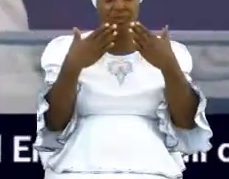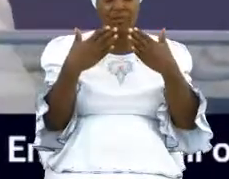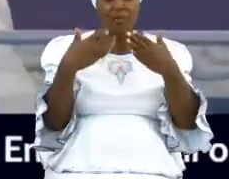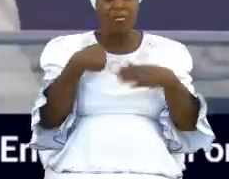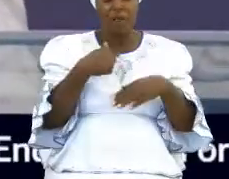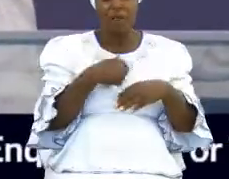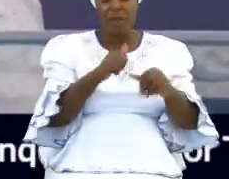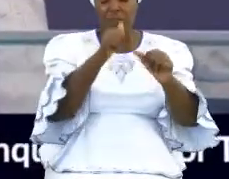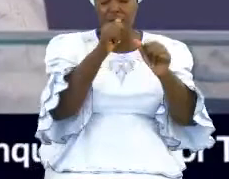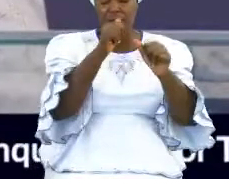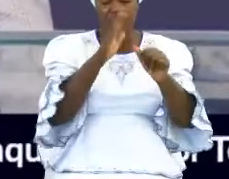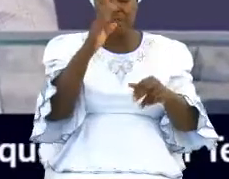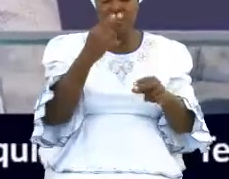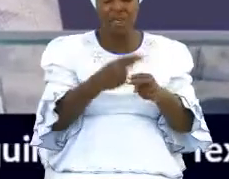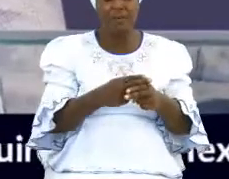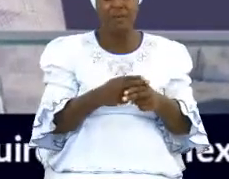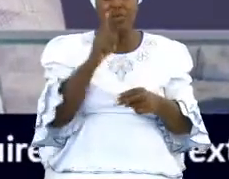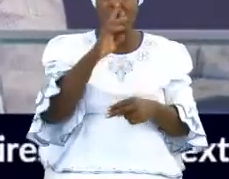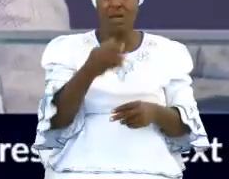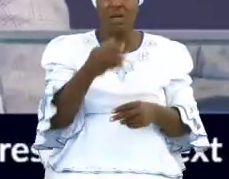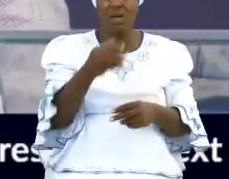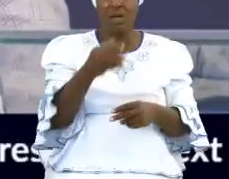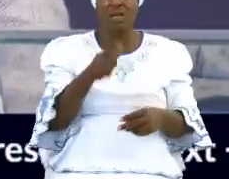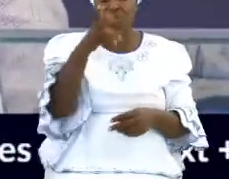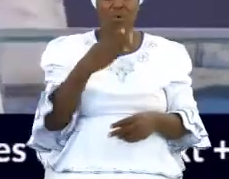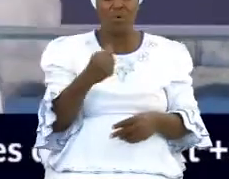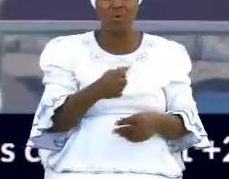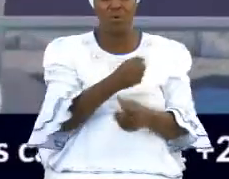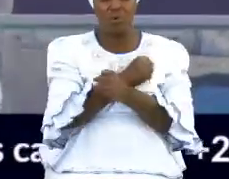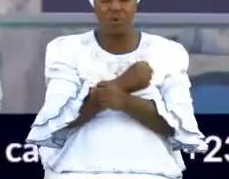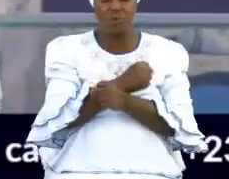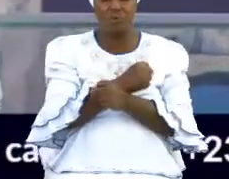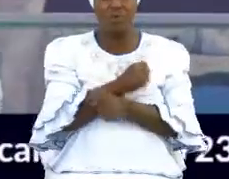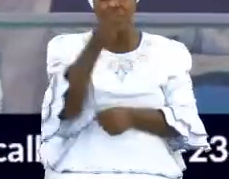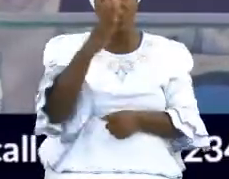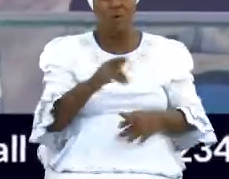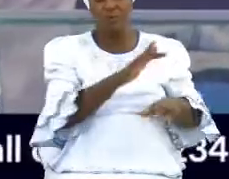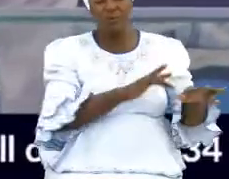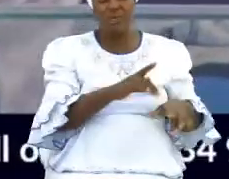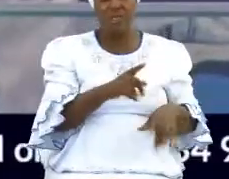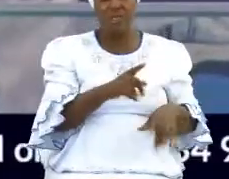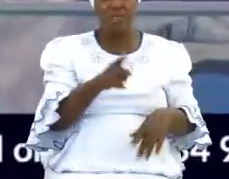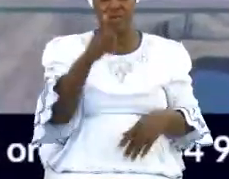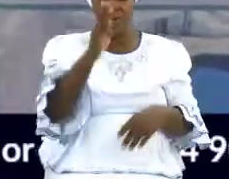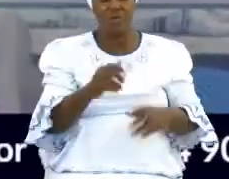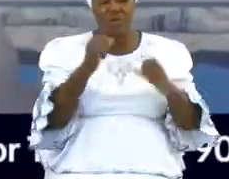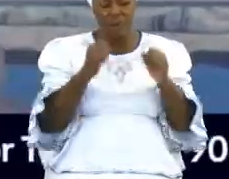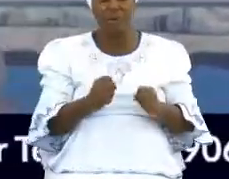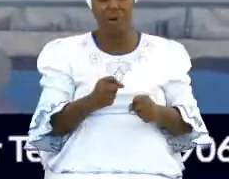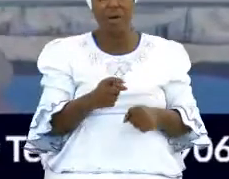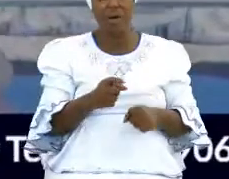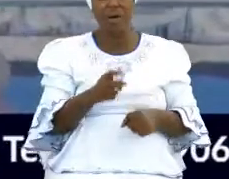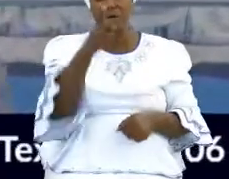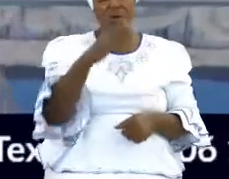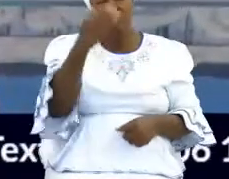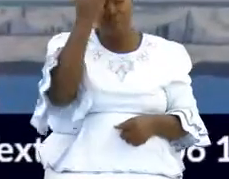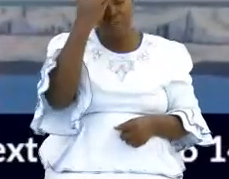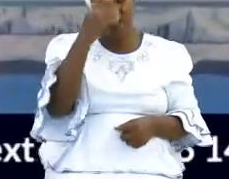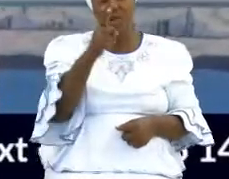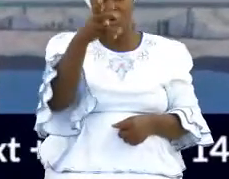name. You're a God of love, a God of mercy, a God of power, a God of knowledge, a God of glory. And you